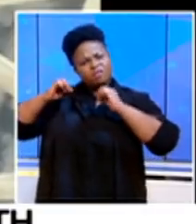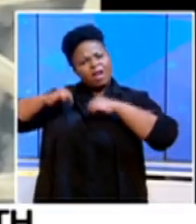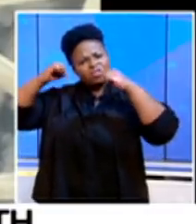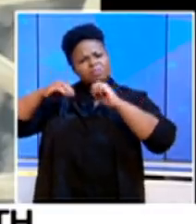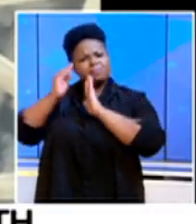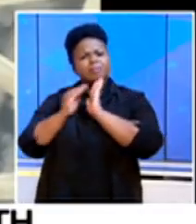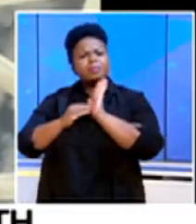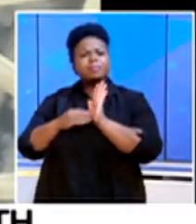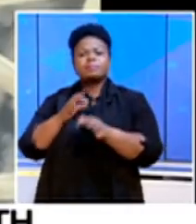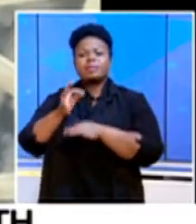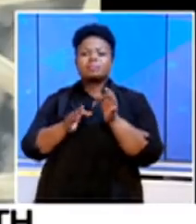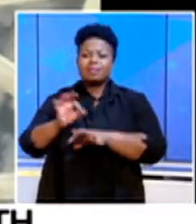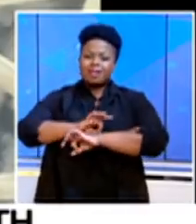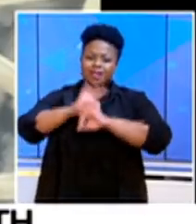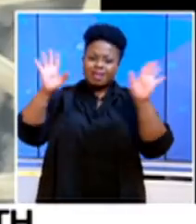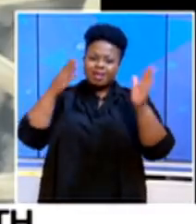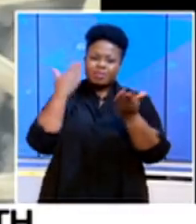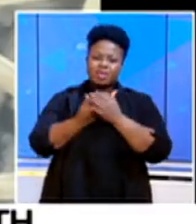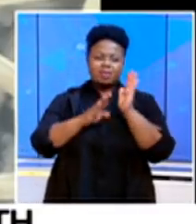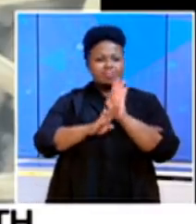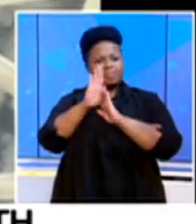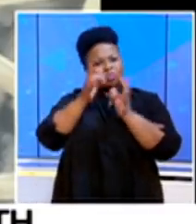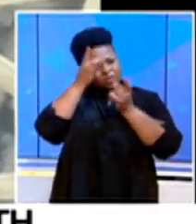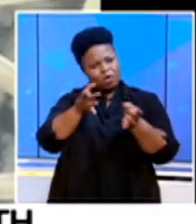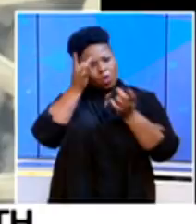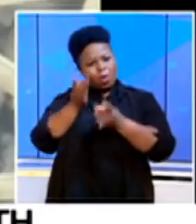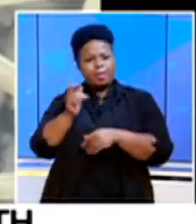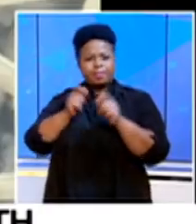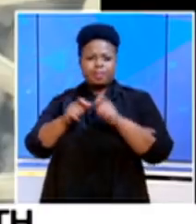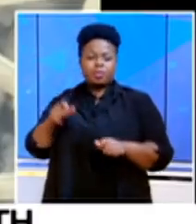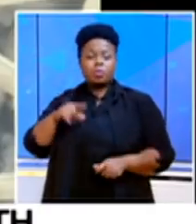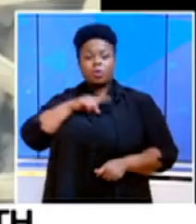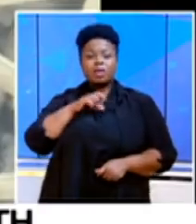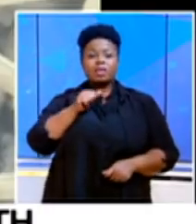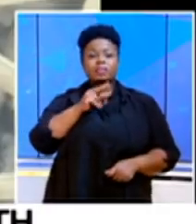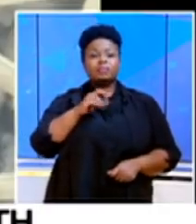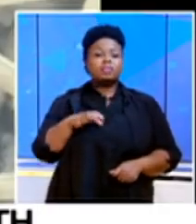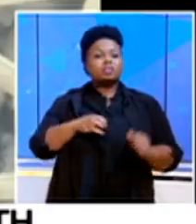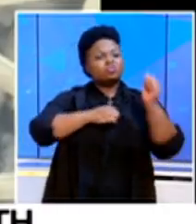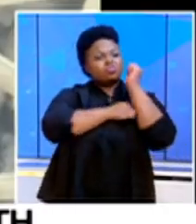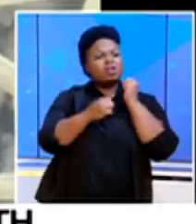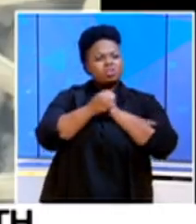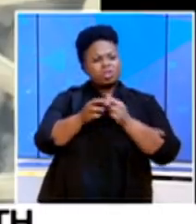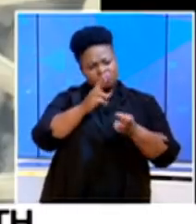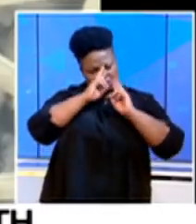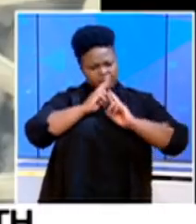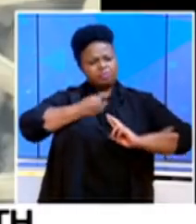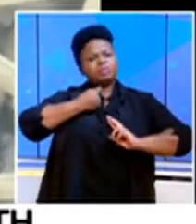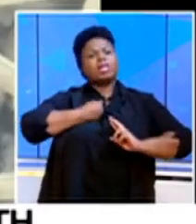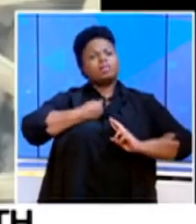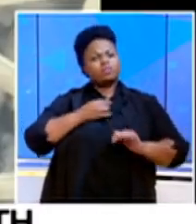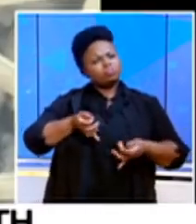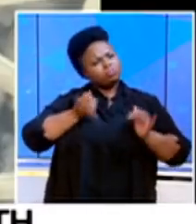and be able to articulate and advance them out in the public. The ANC is a structure that is self-respecting, takes